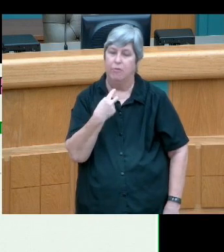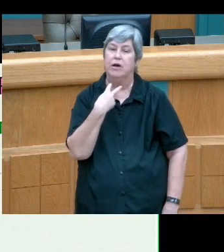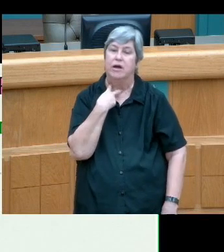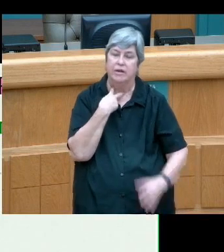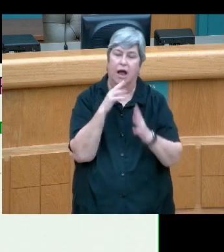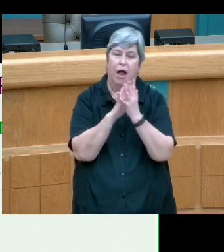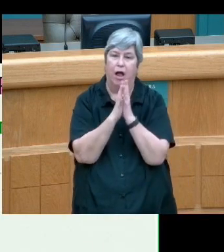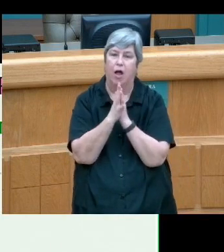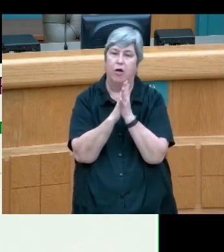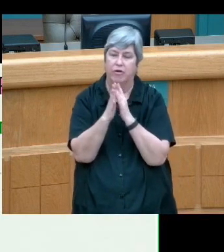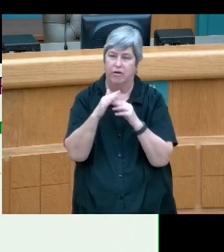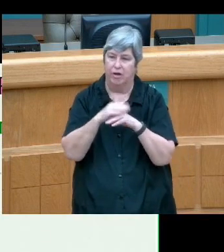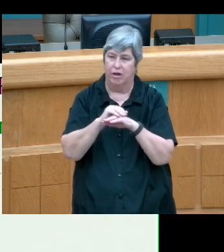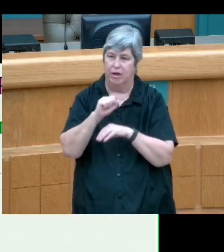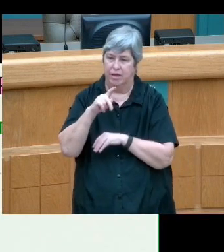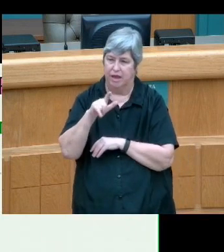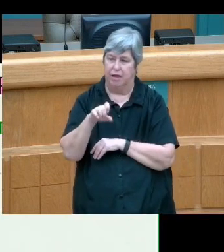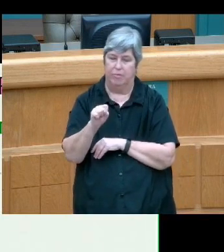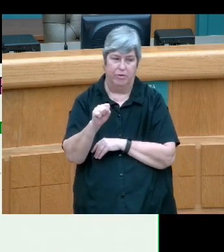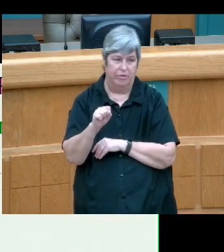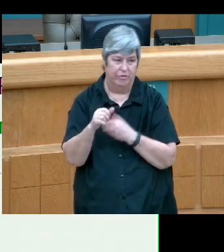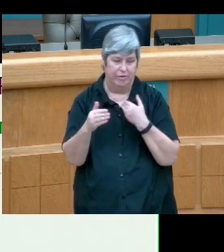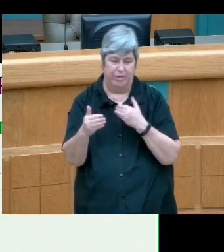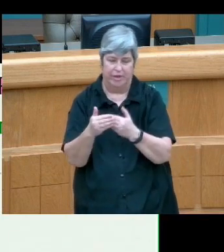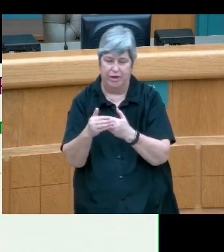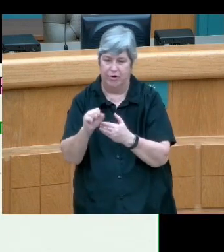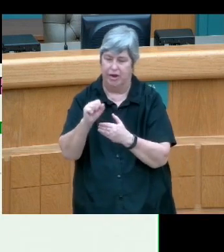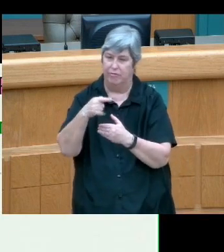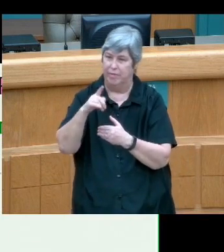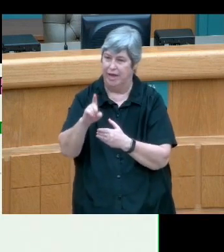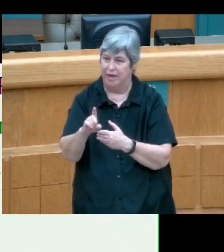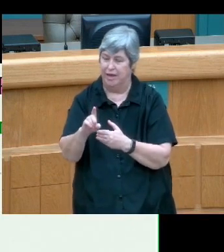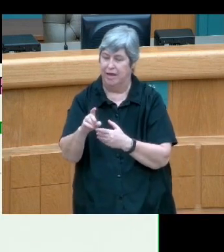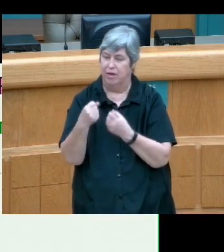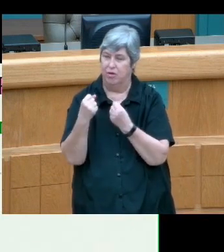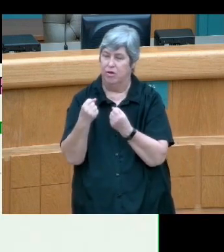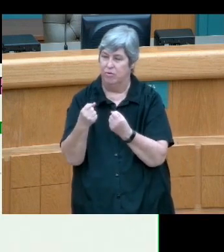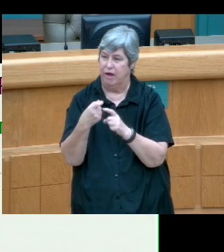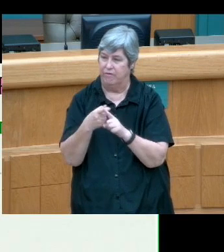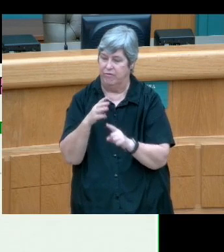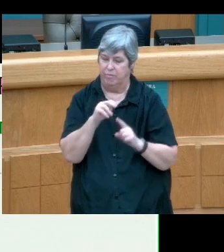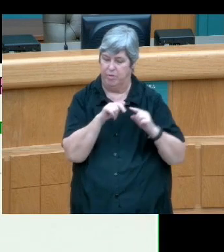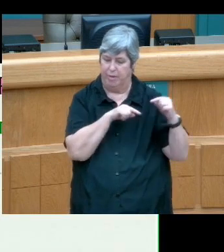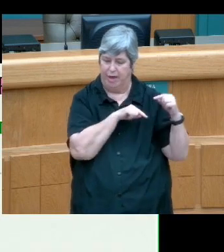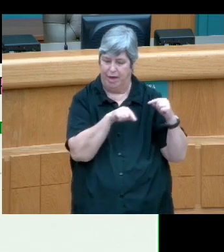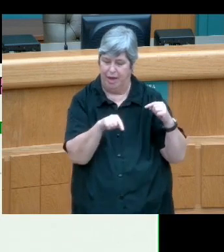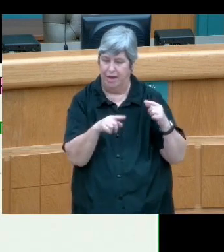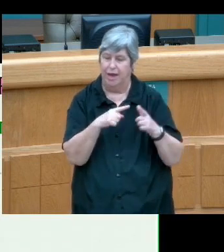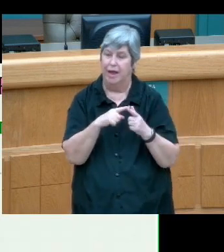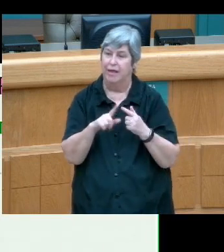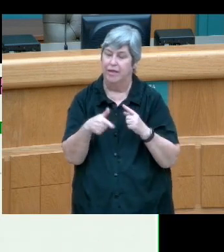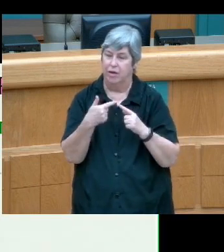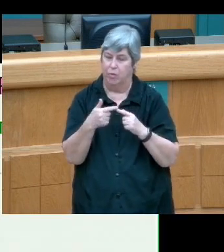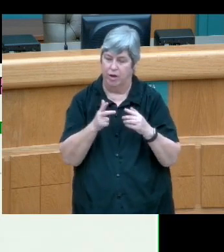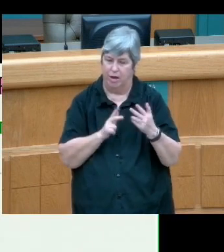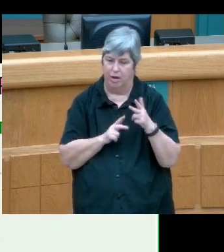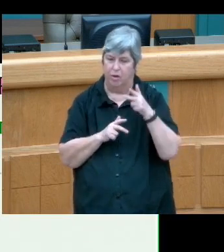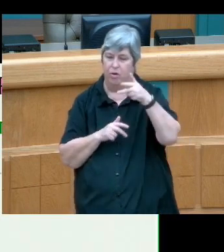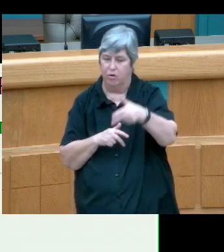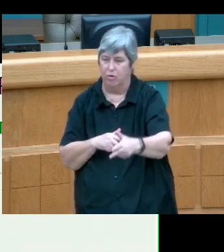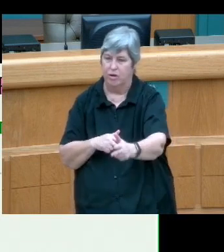traffic on Staples coming up to the SPID, driving from the bay. And then once I got across